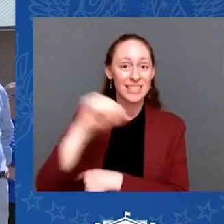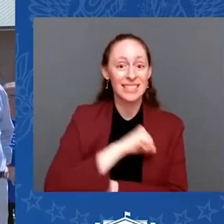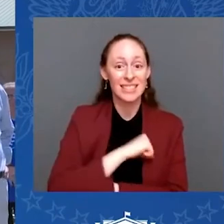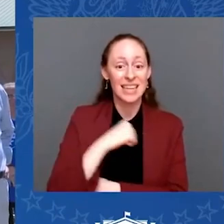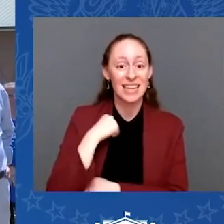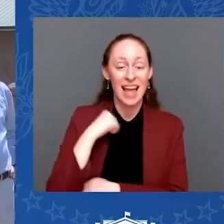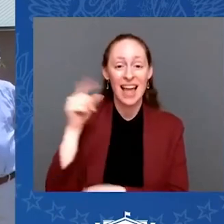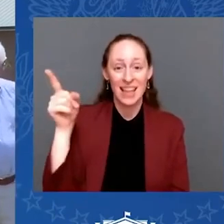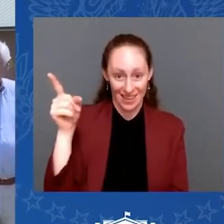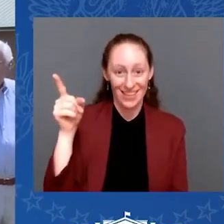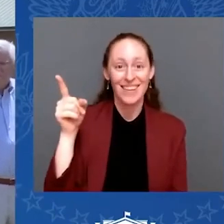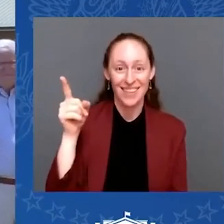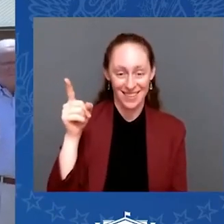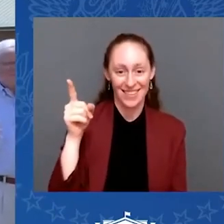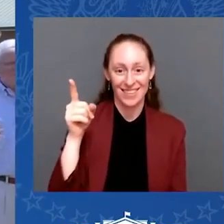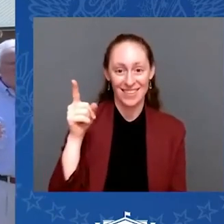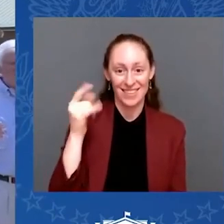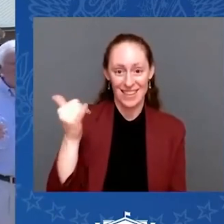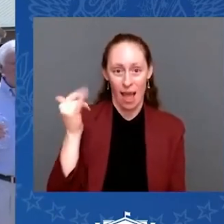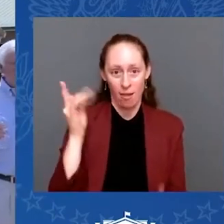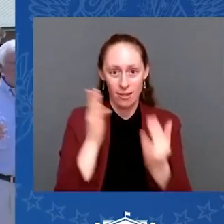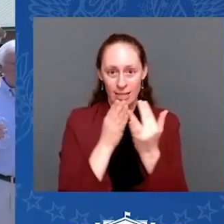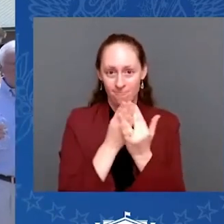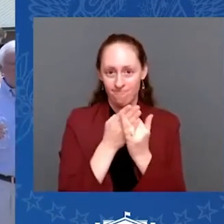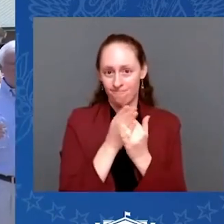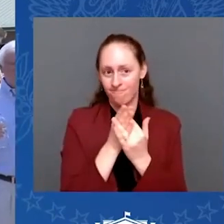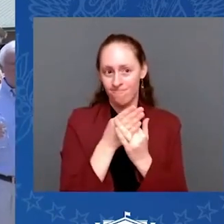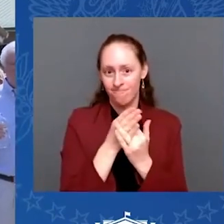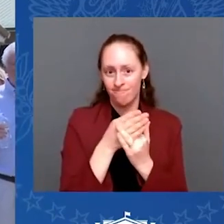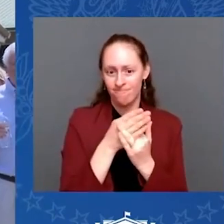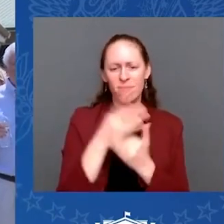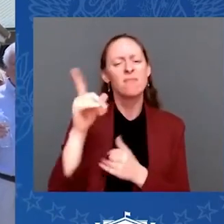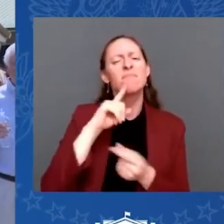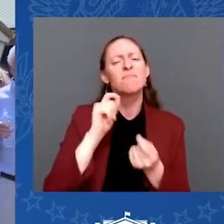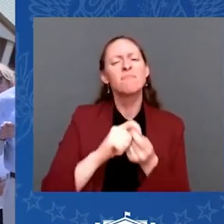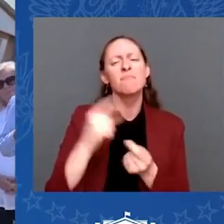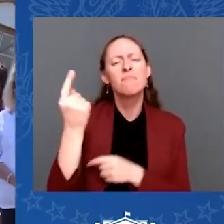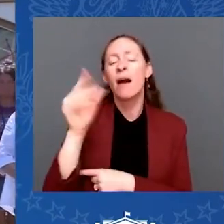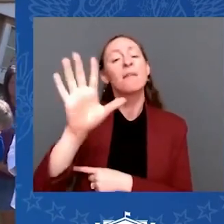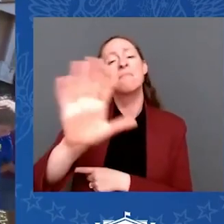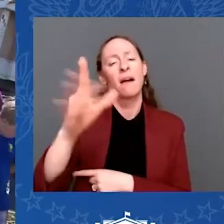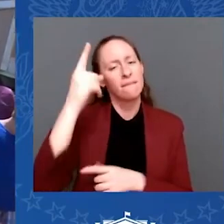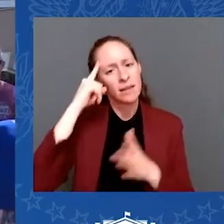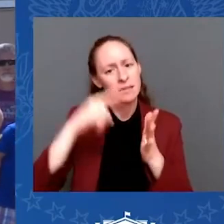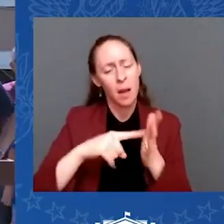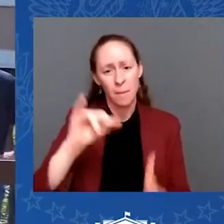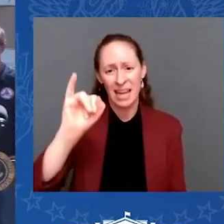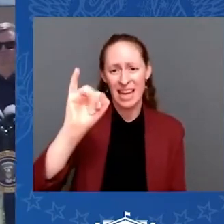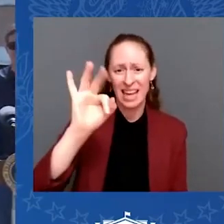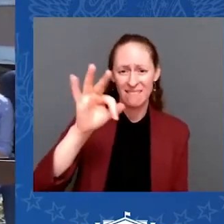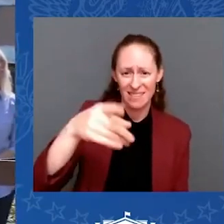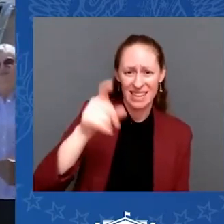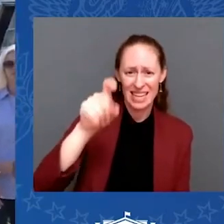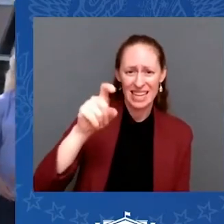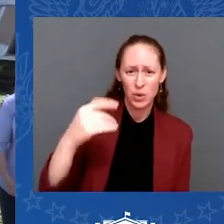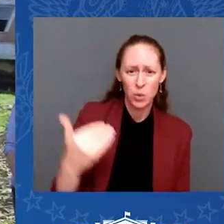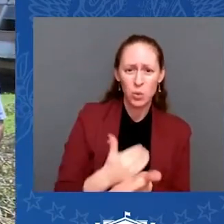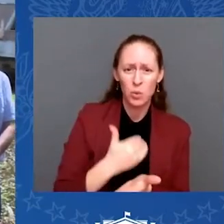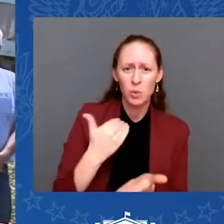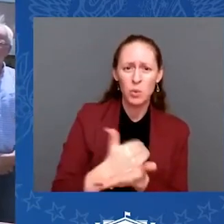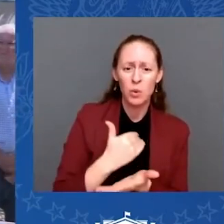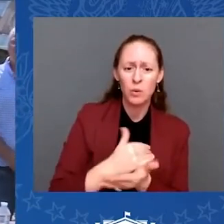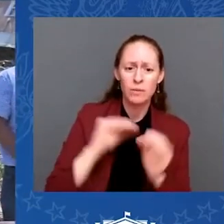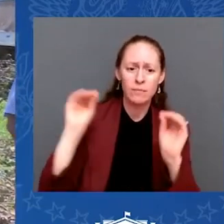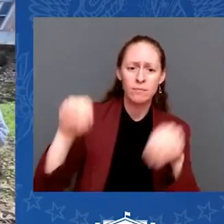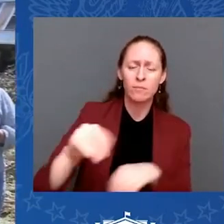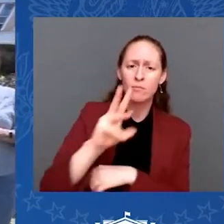They've got to put a new water line in, in the community There's no reason why they can't at the same time Be digging a line